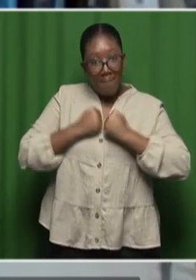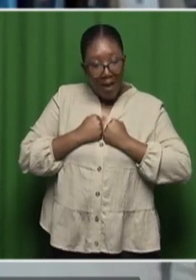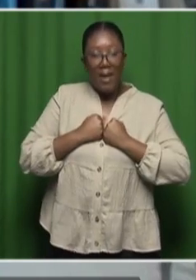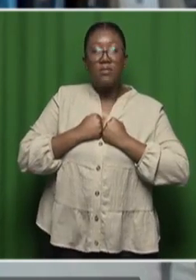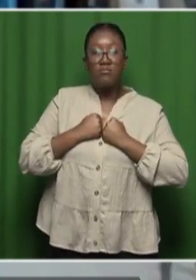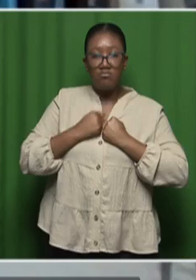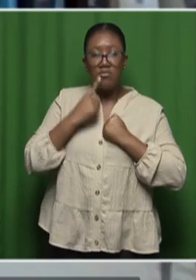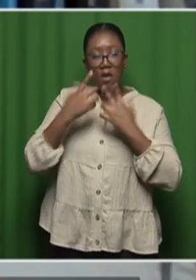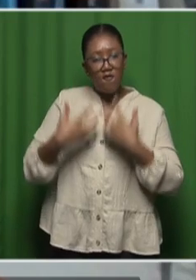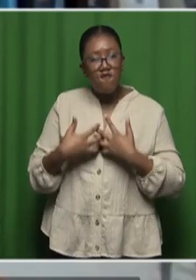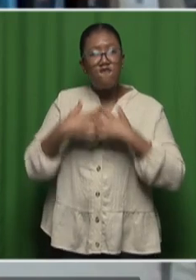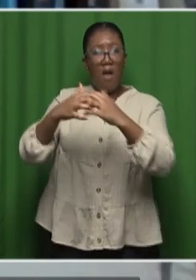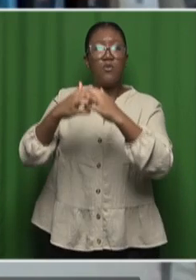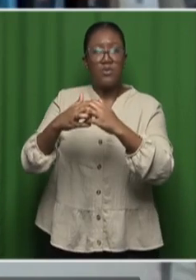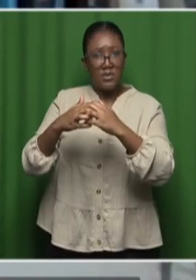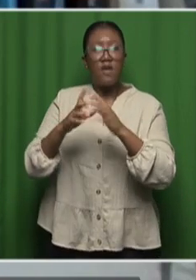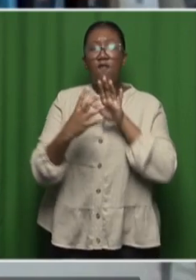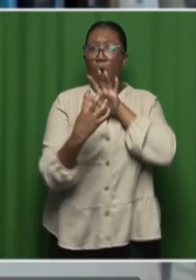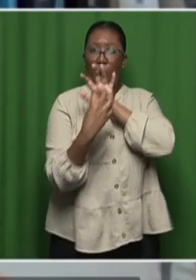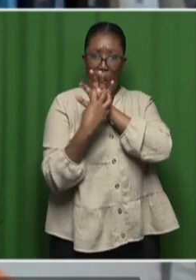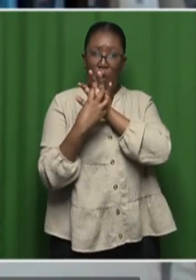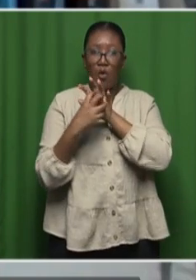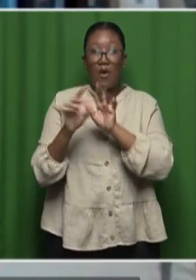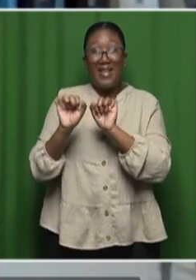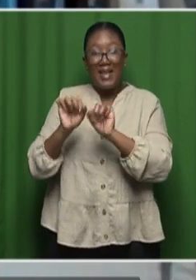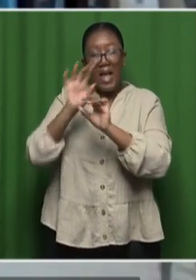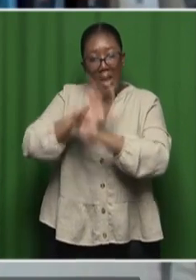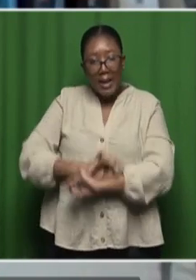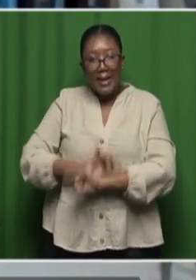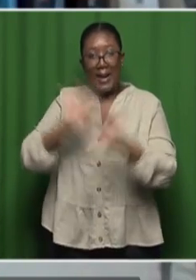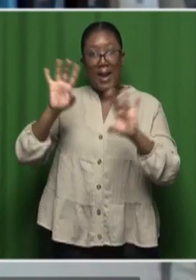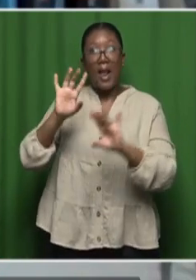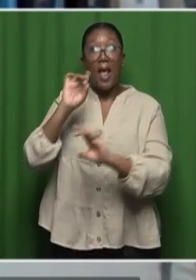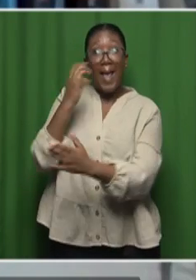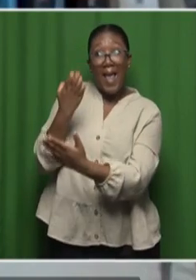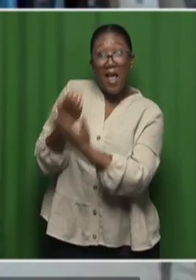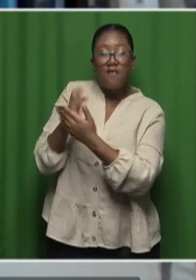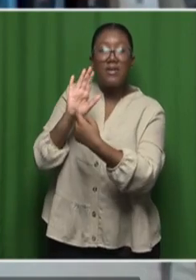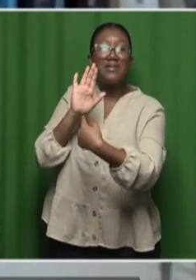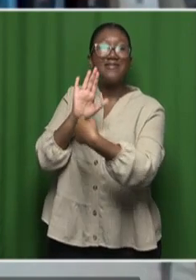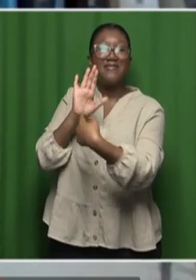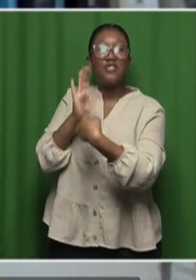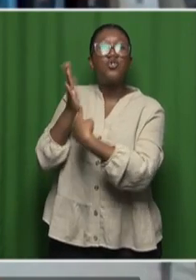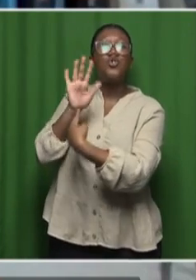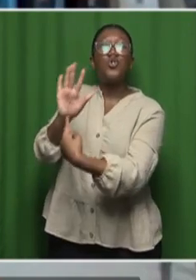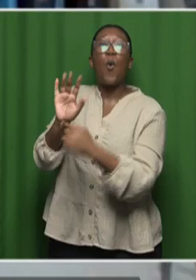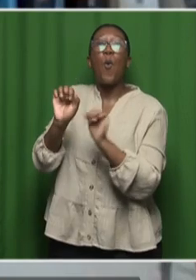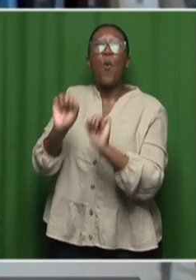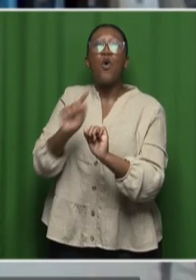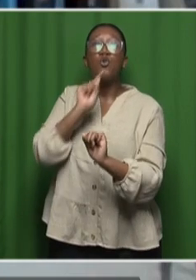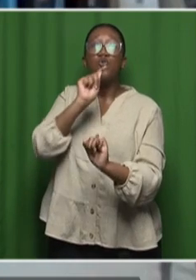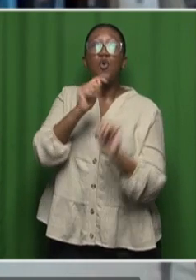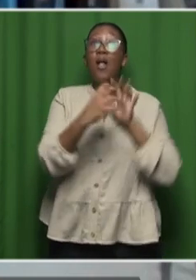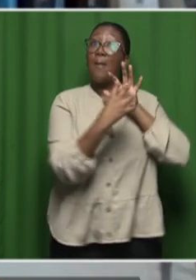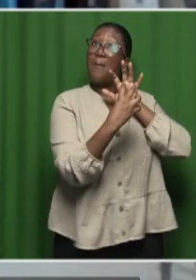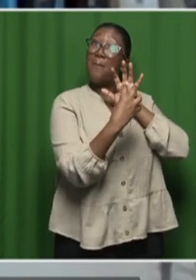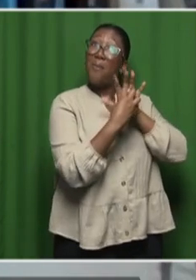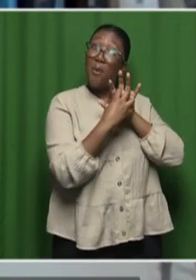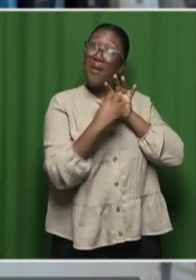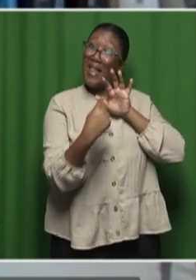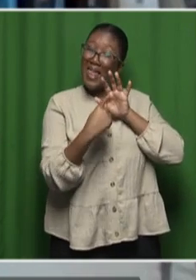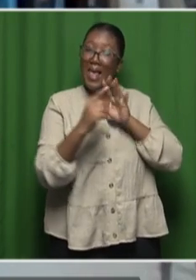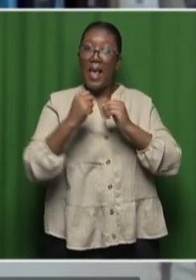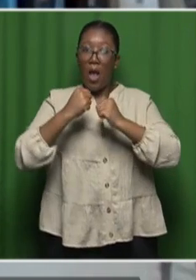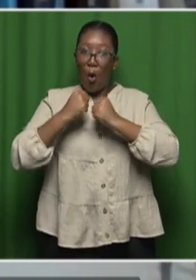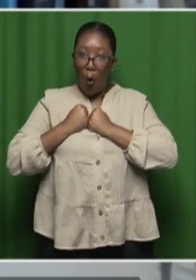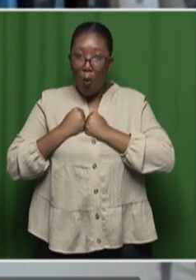name and the logo, and they can clearly evidence that, etc., and they can show extensive use and that